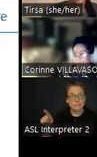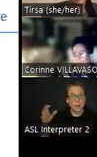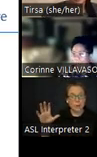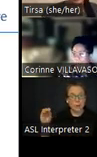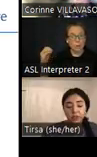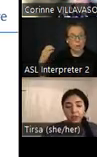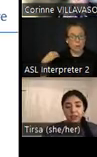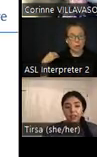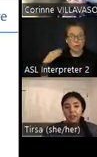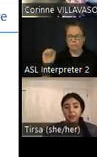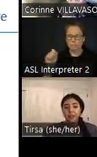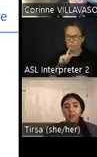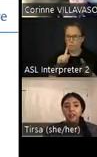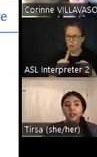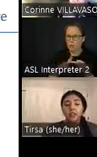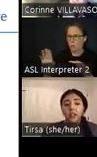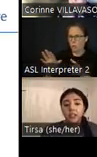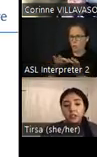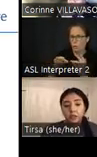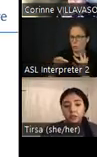In response to Cherie's comment,